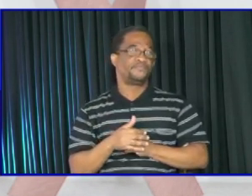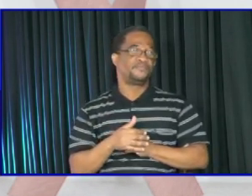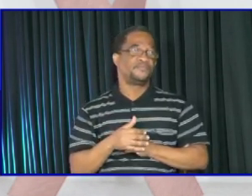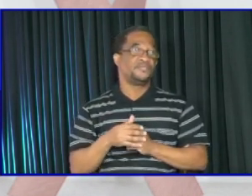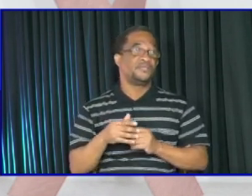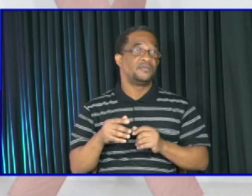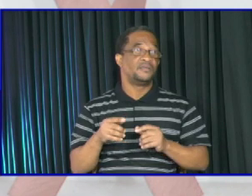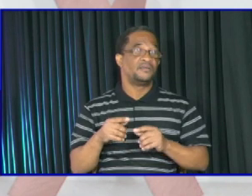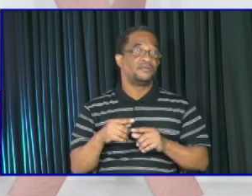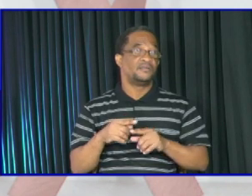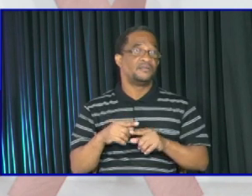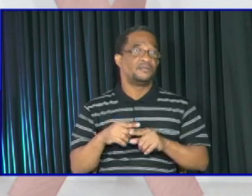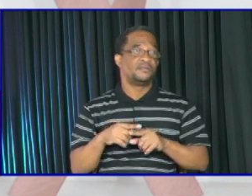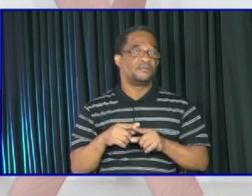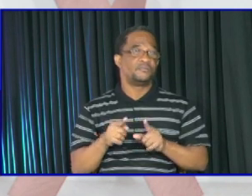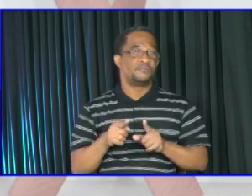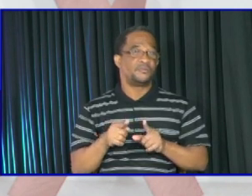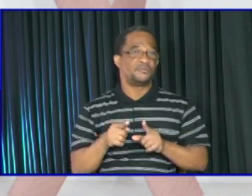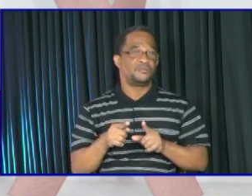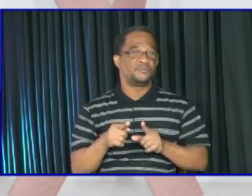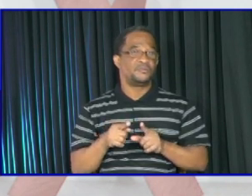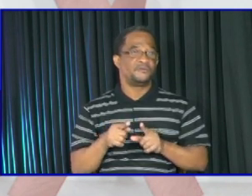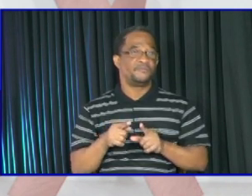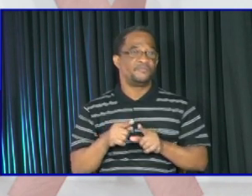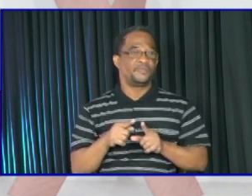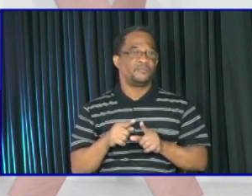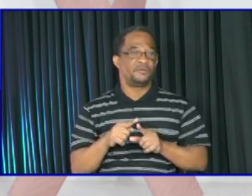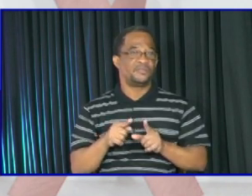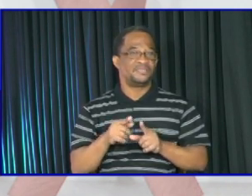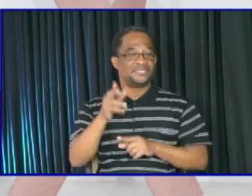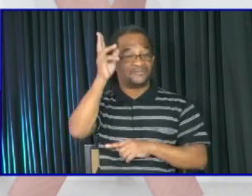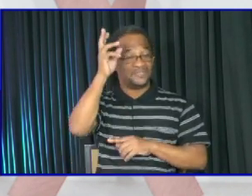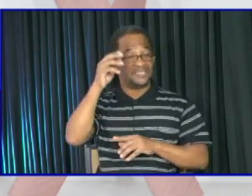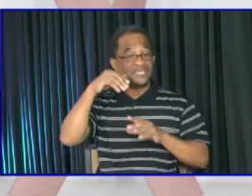But the Pilate in us is resisting.